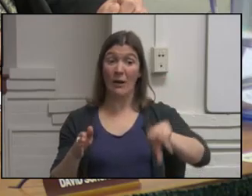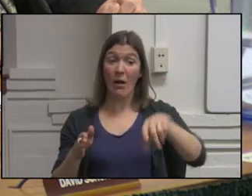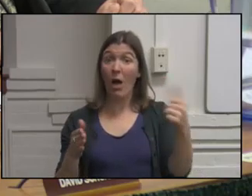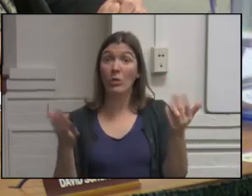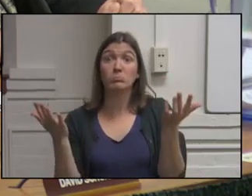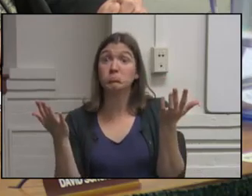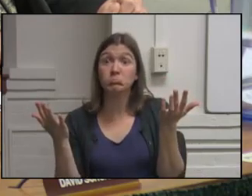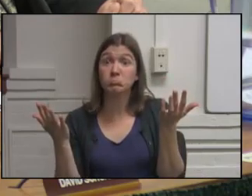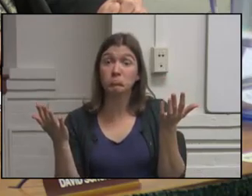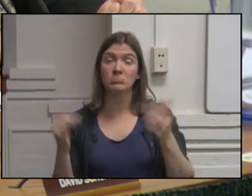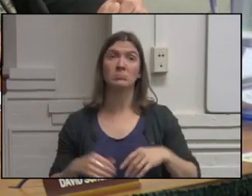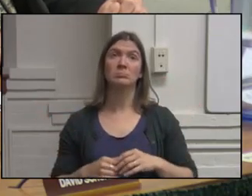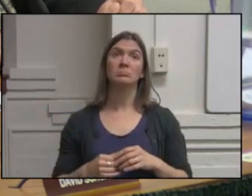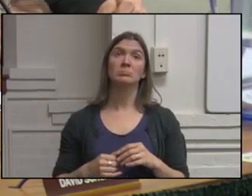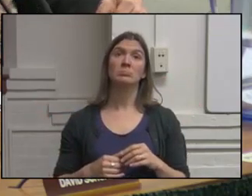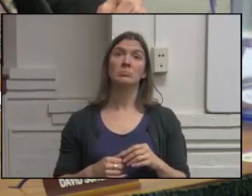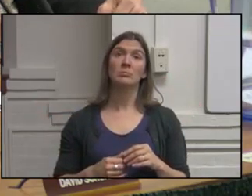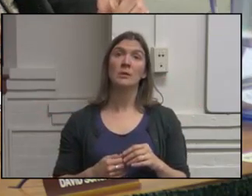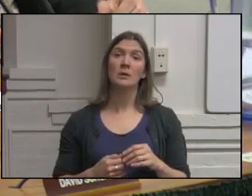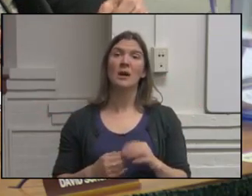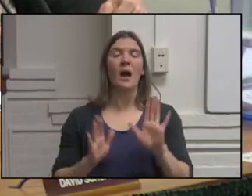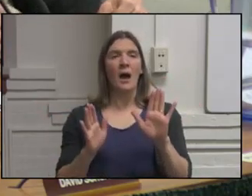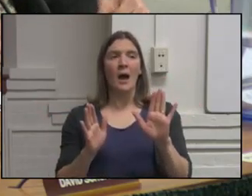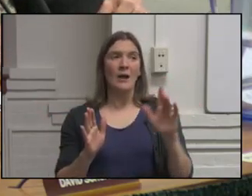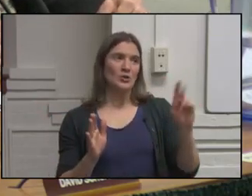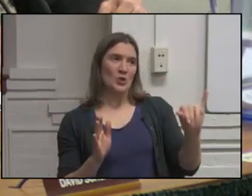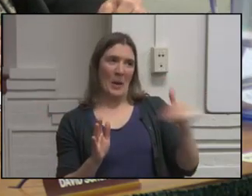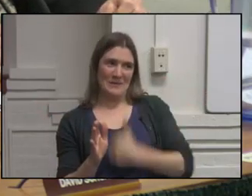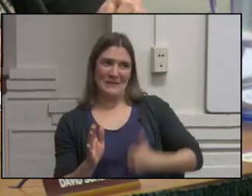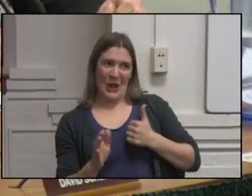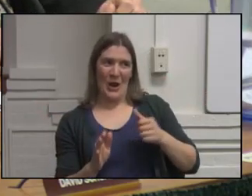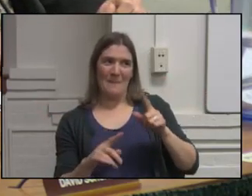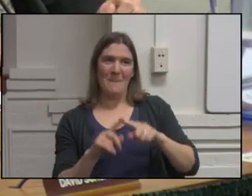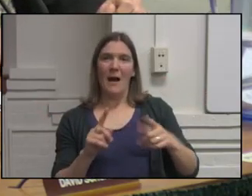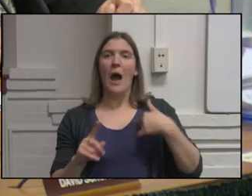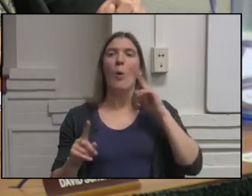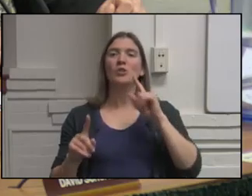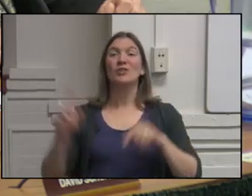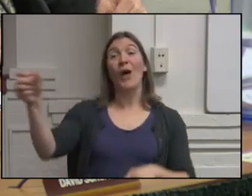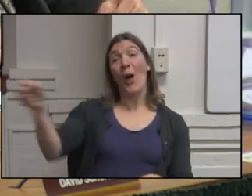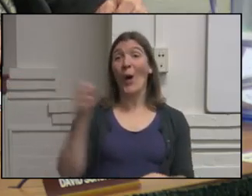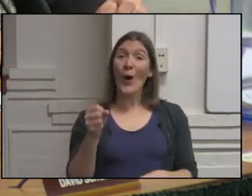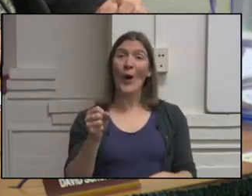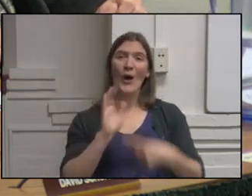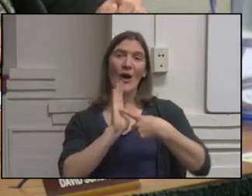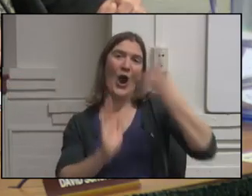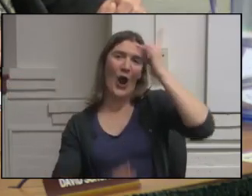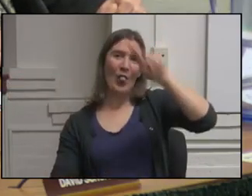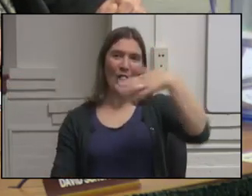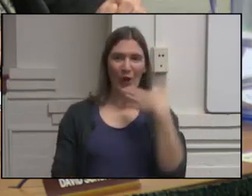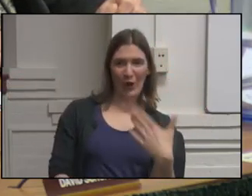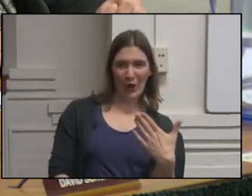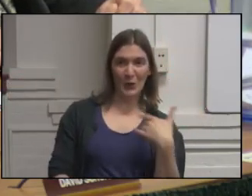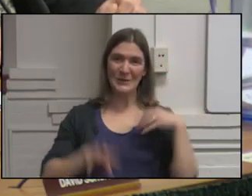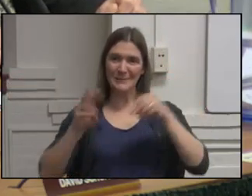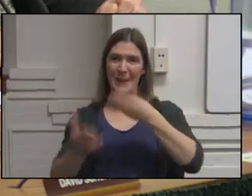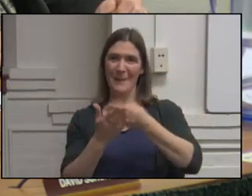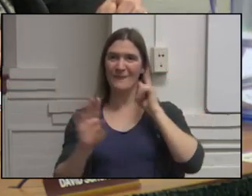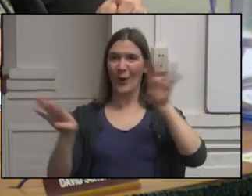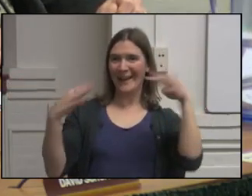and not, forgive me, Tony, but not a symbol. I don't wanna spend money, our taxpayer money,